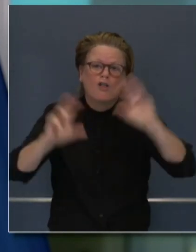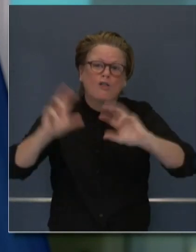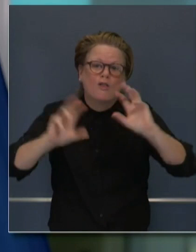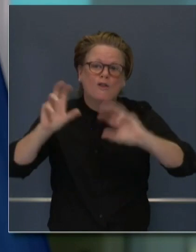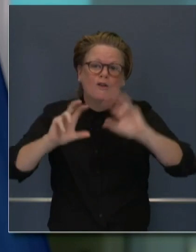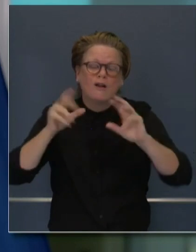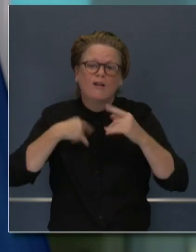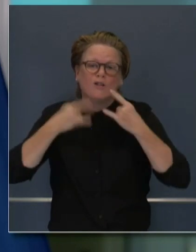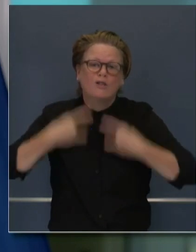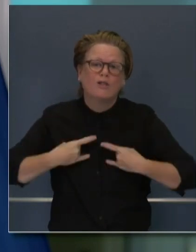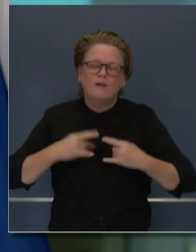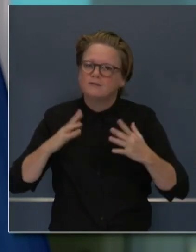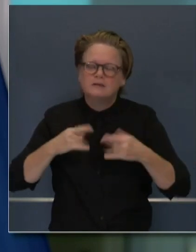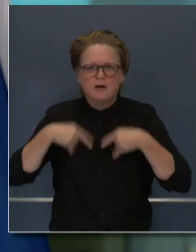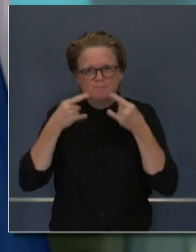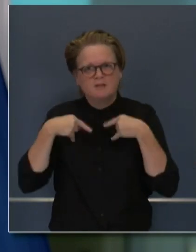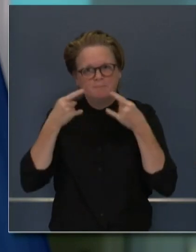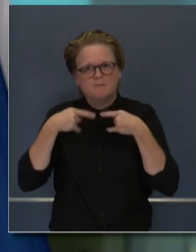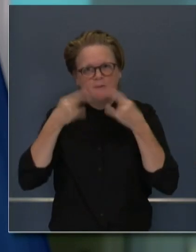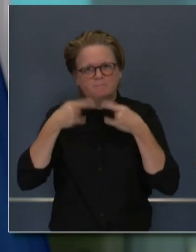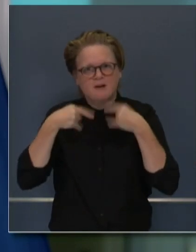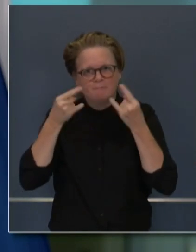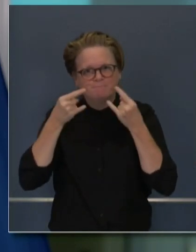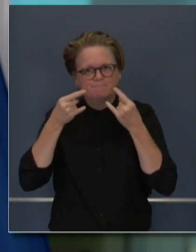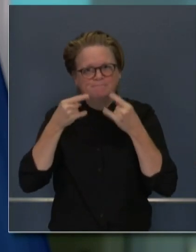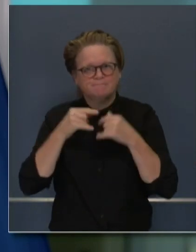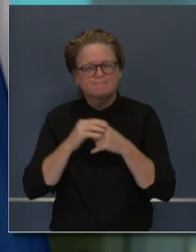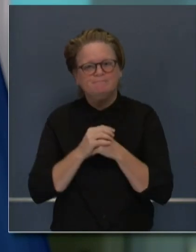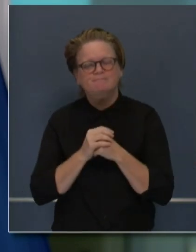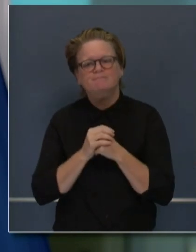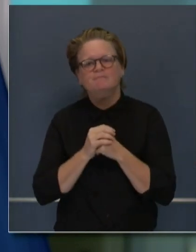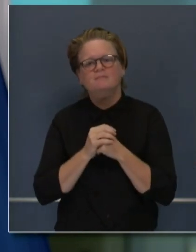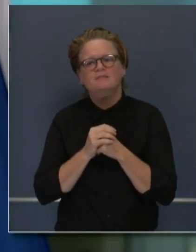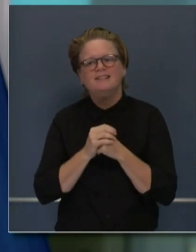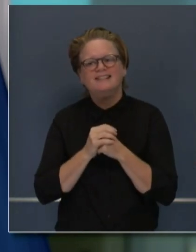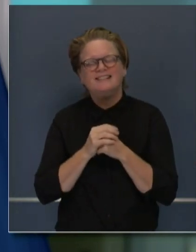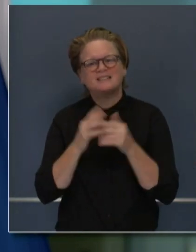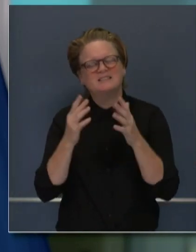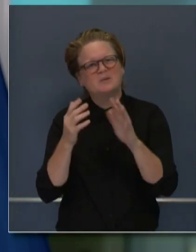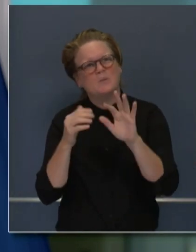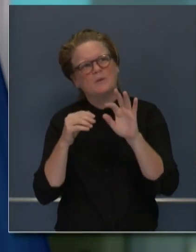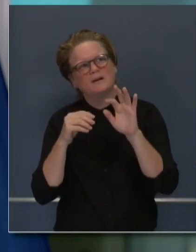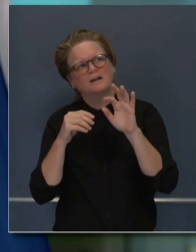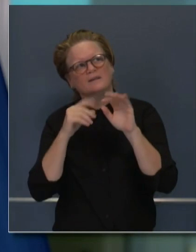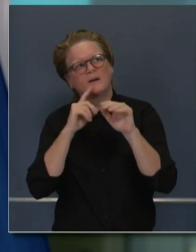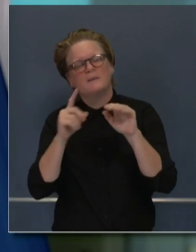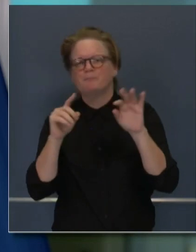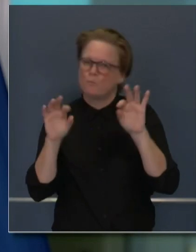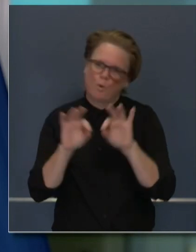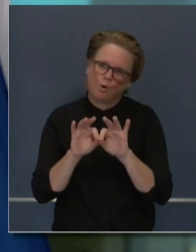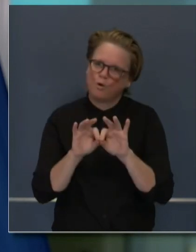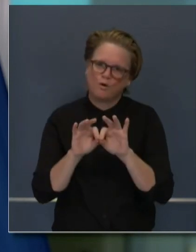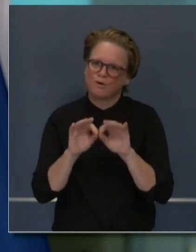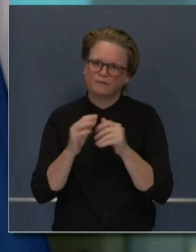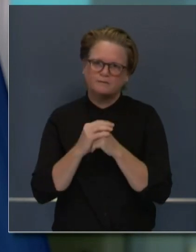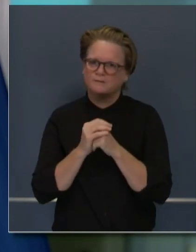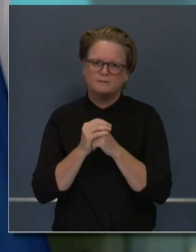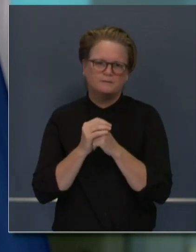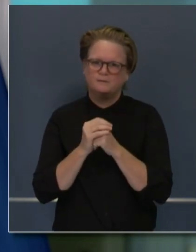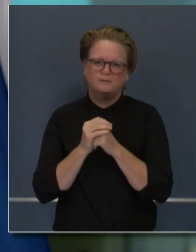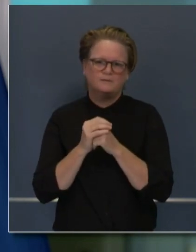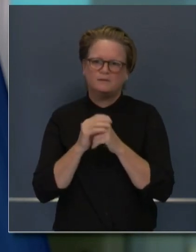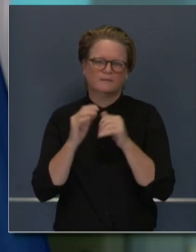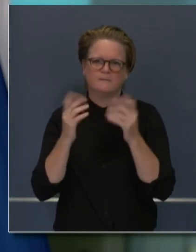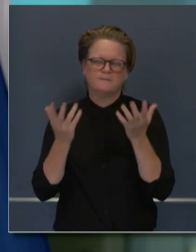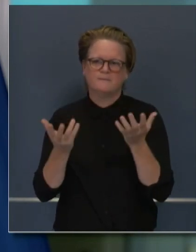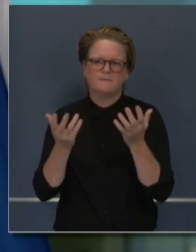to reduce transmission. But certainly, we have to keep our guard up in businesses as well. And so